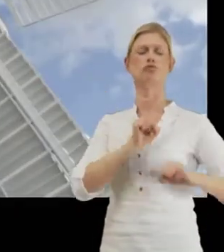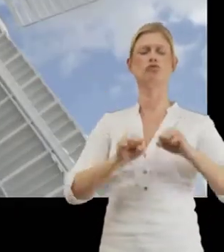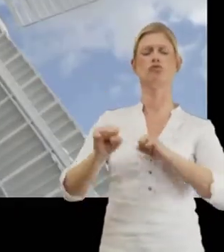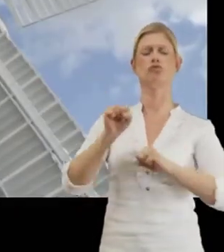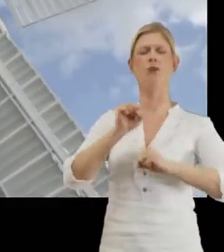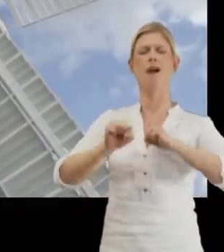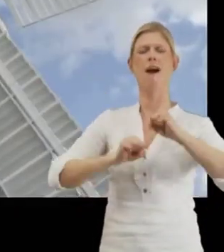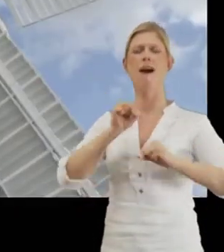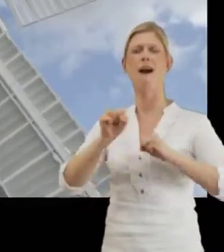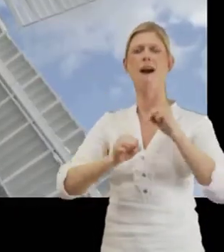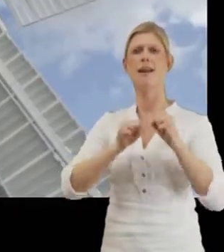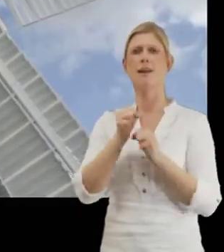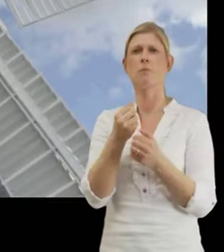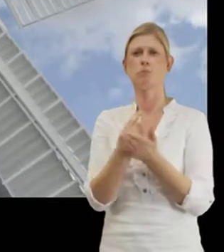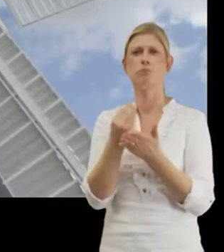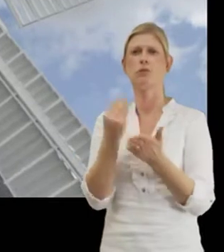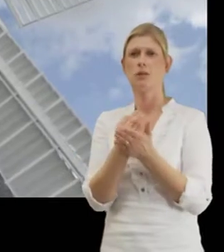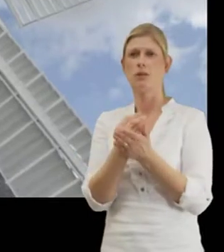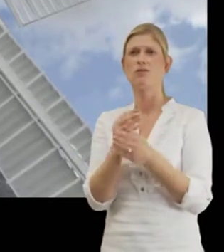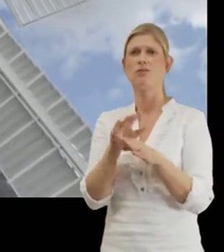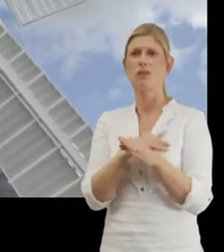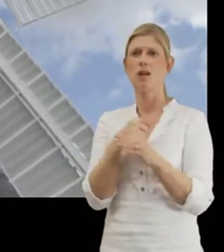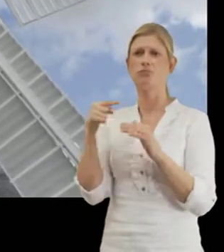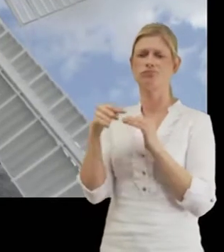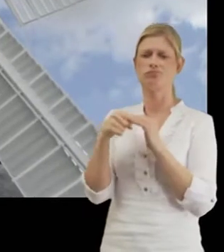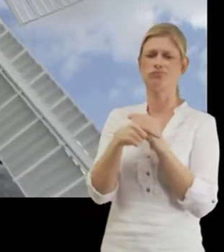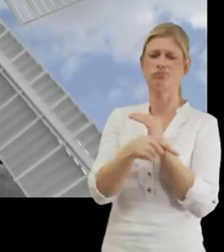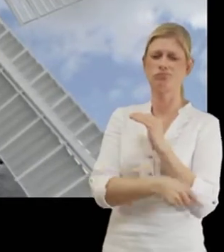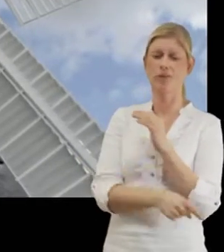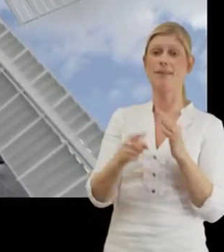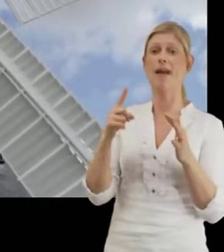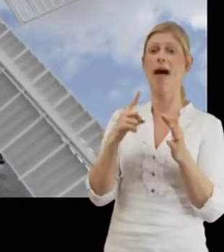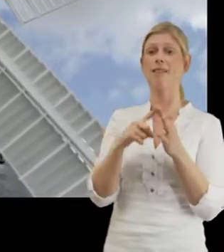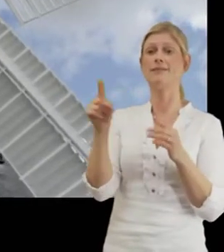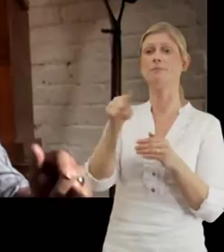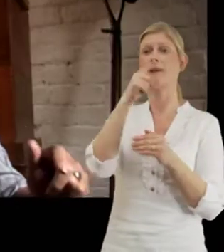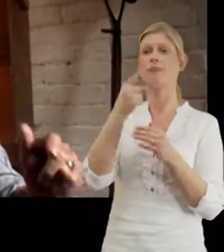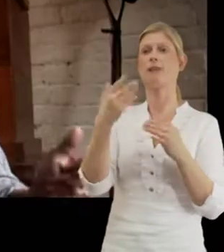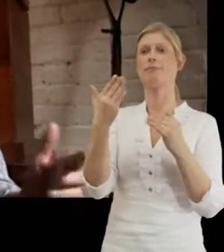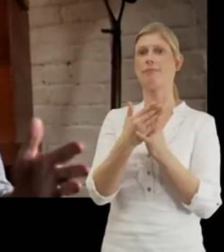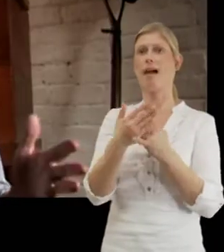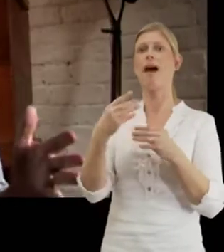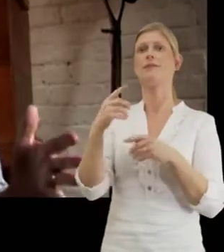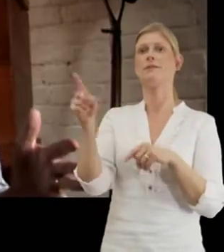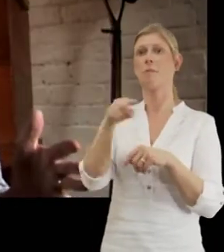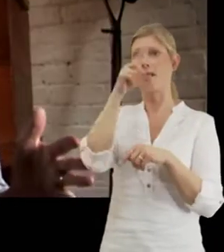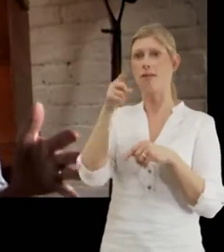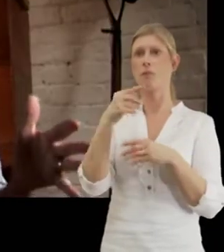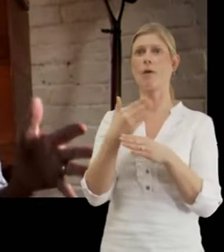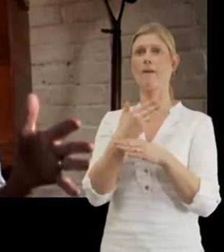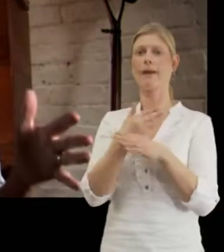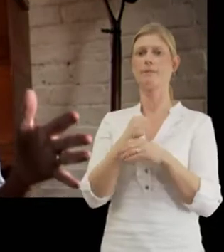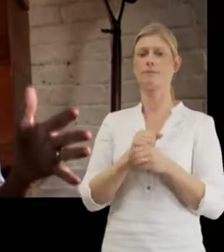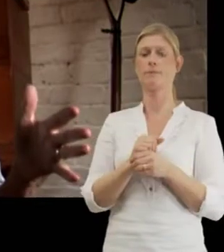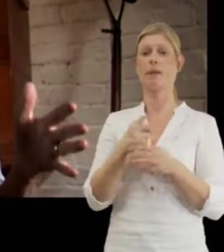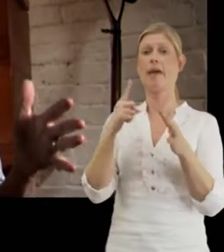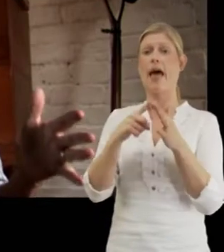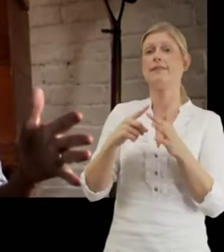all gradually declined. And Ellis was one of the last ones to be run. The Ellis family originally had a